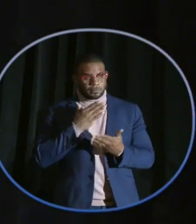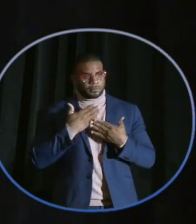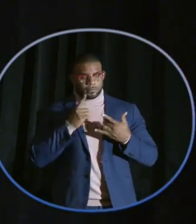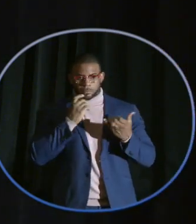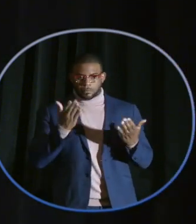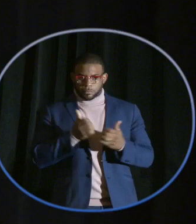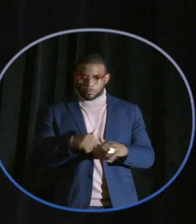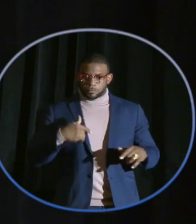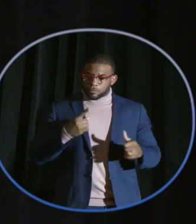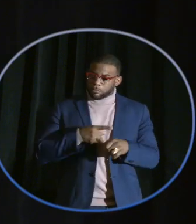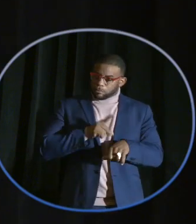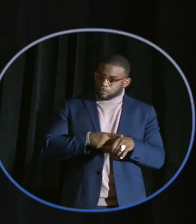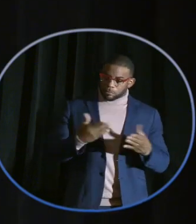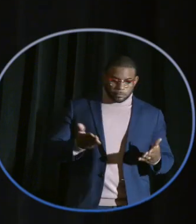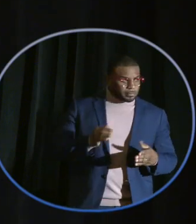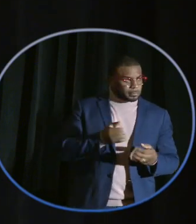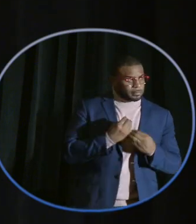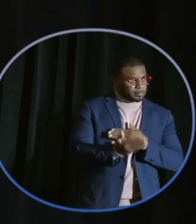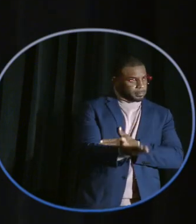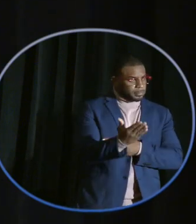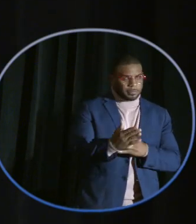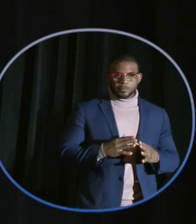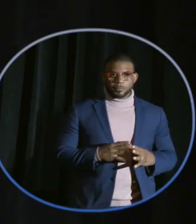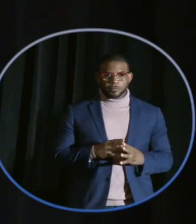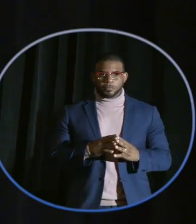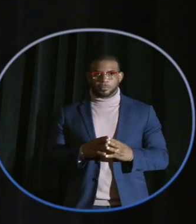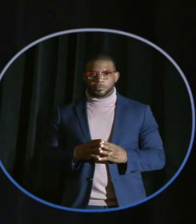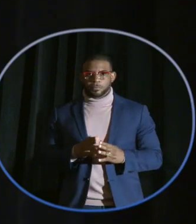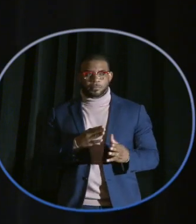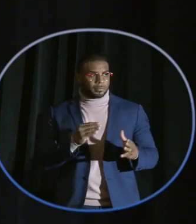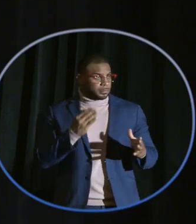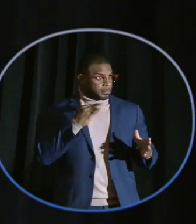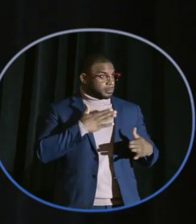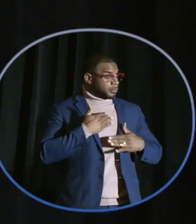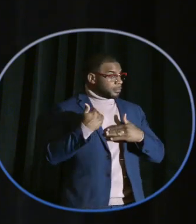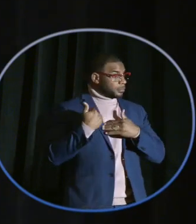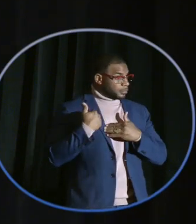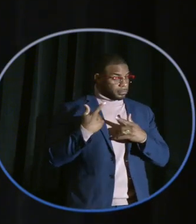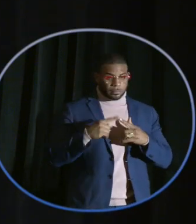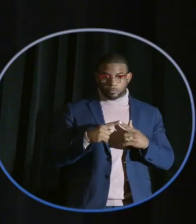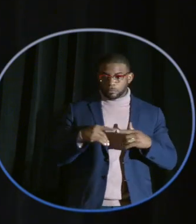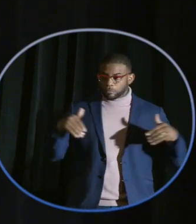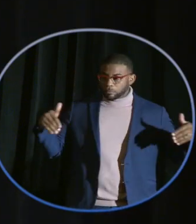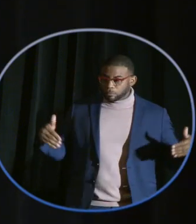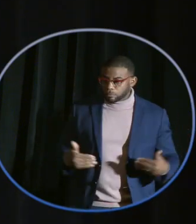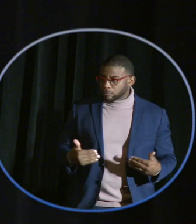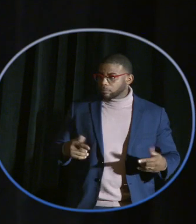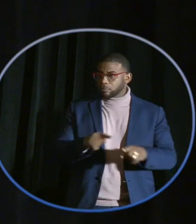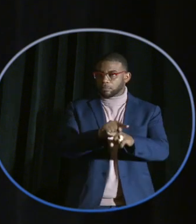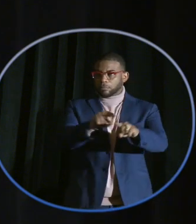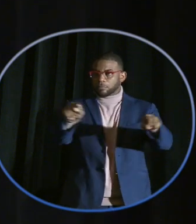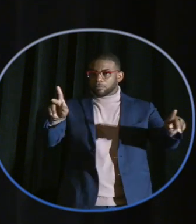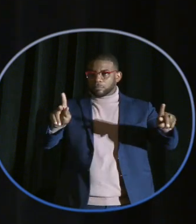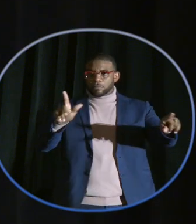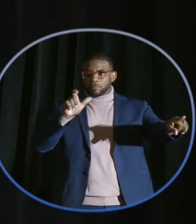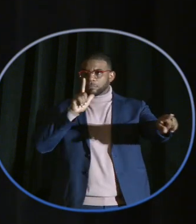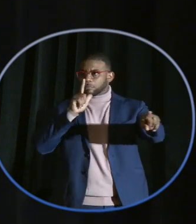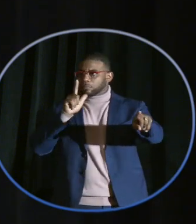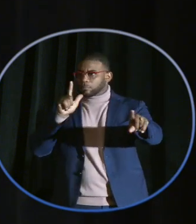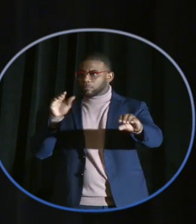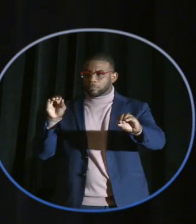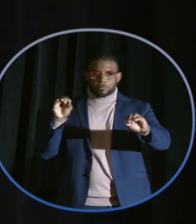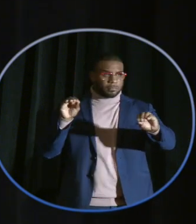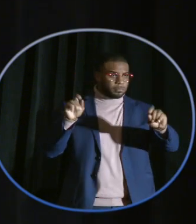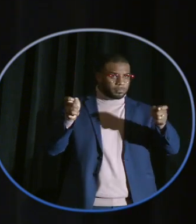here with you. This is my first time here at this breakfast. And it's my job to introduce those people who are moving